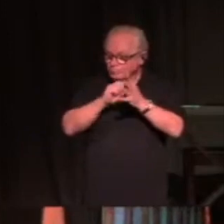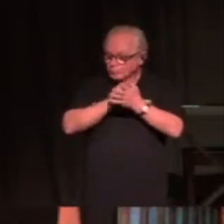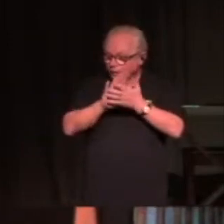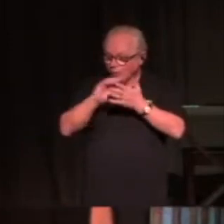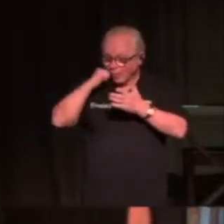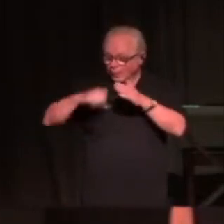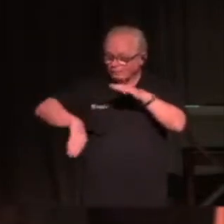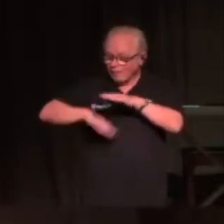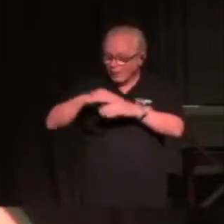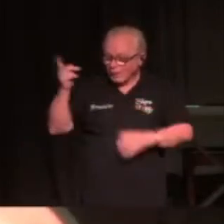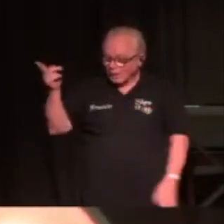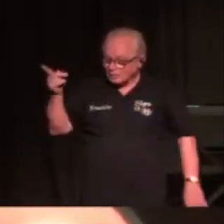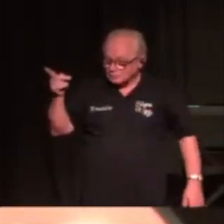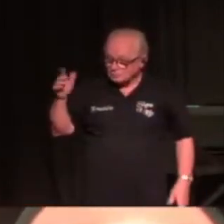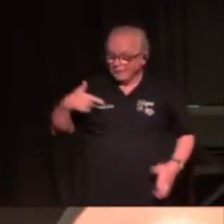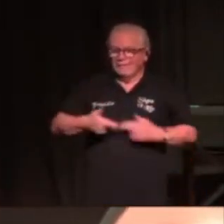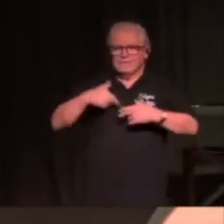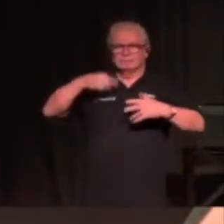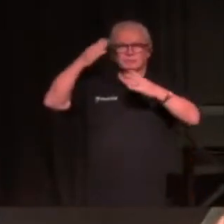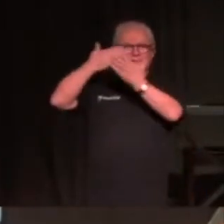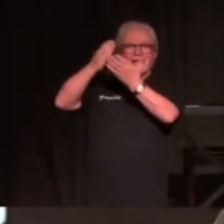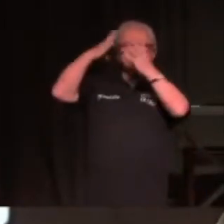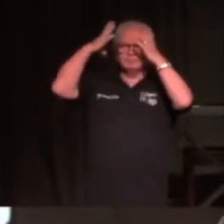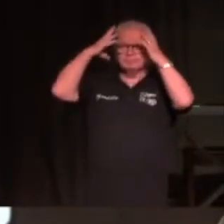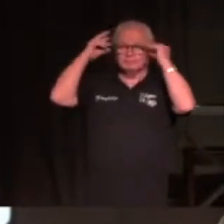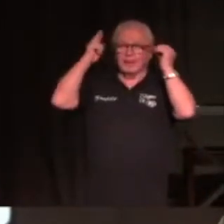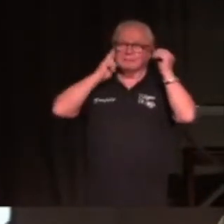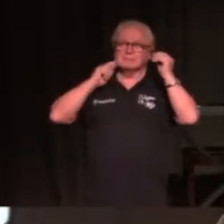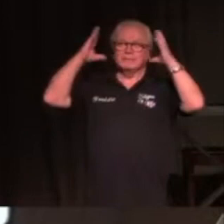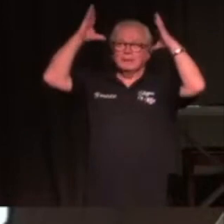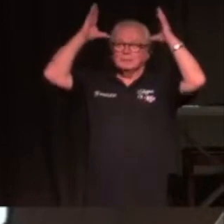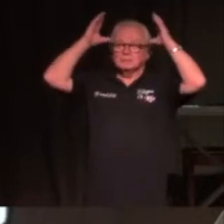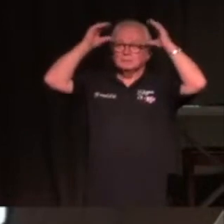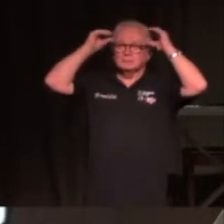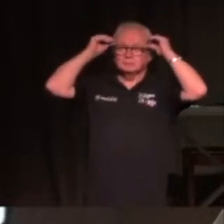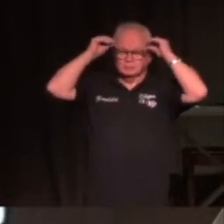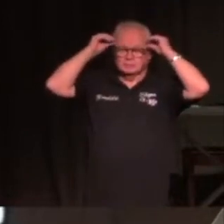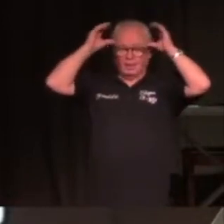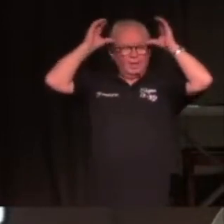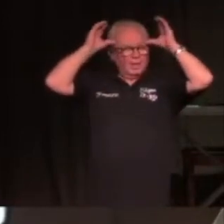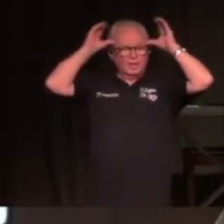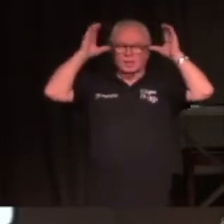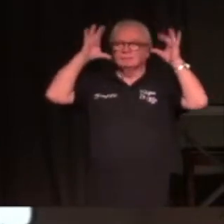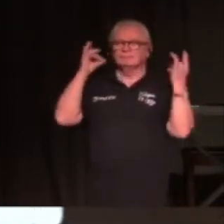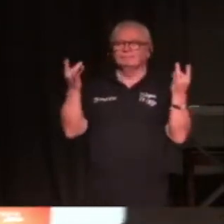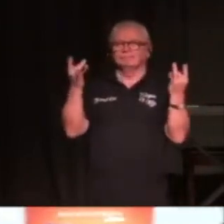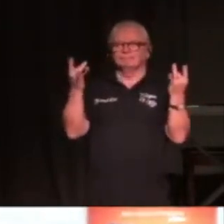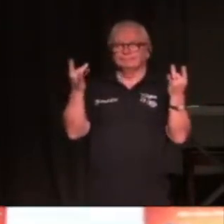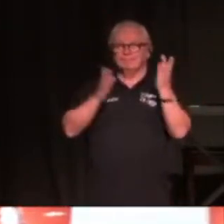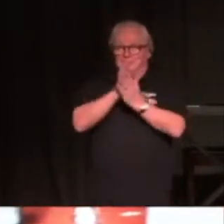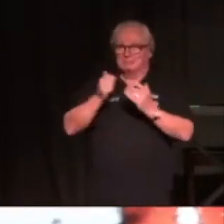Clear your mind and put it off. If you clear your mind, you're opening yourself up to a spirit. And so